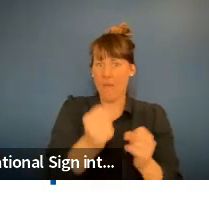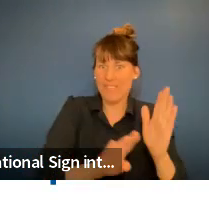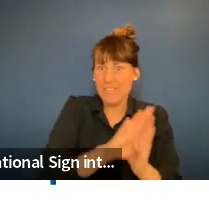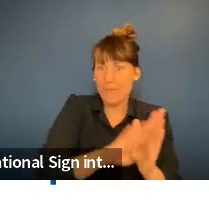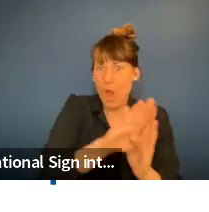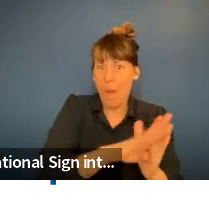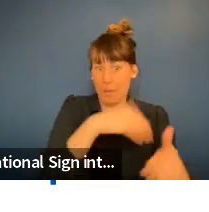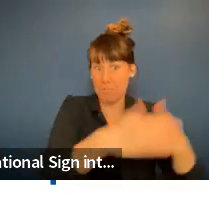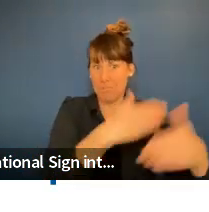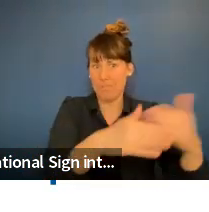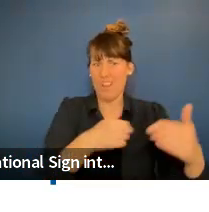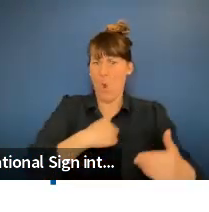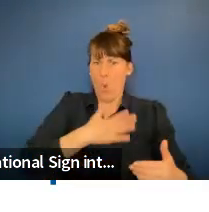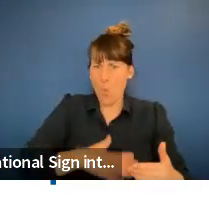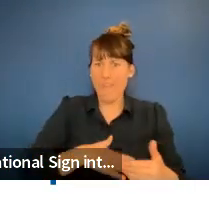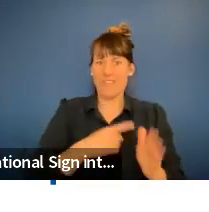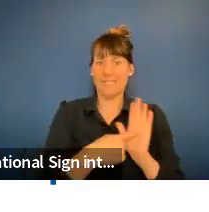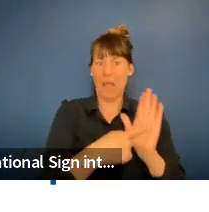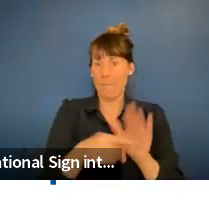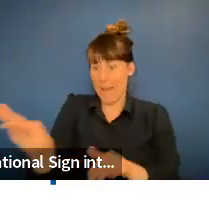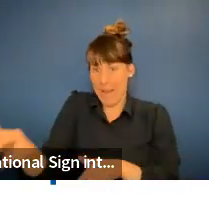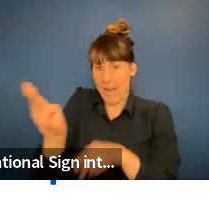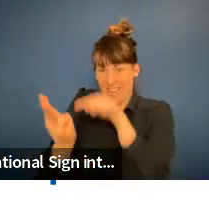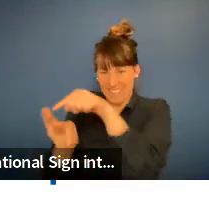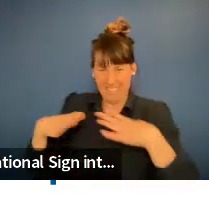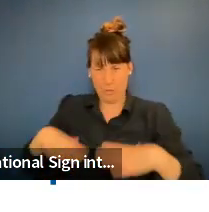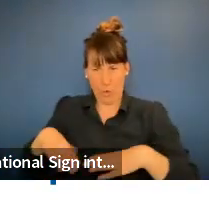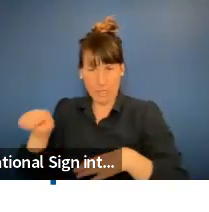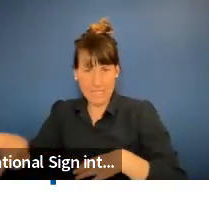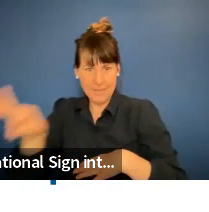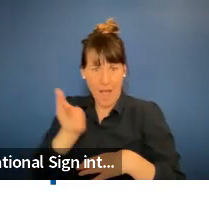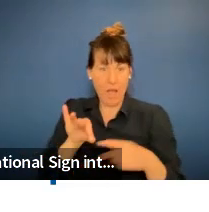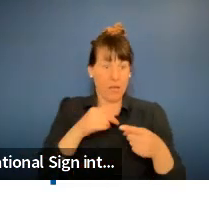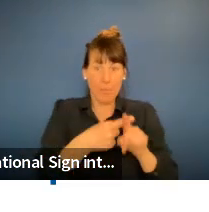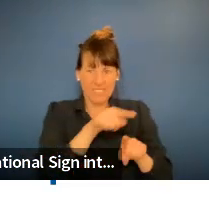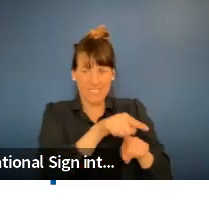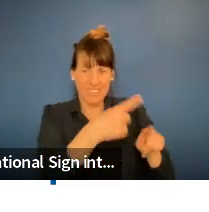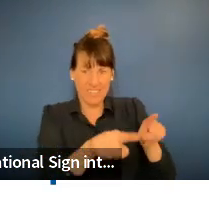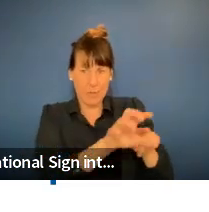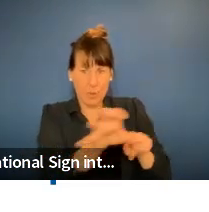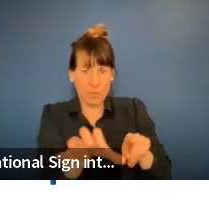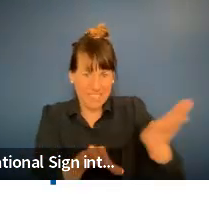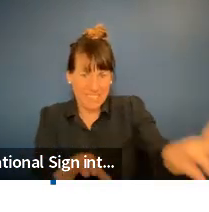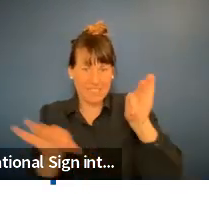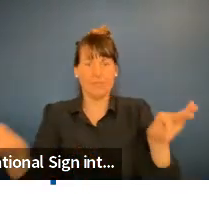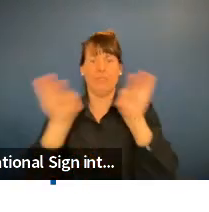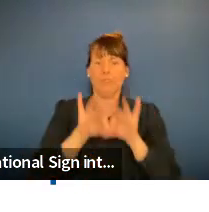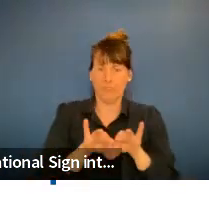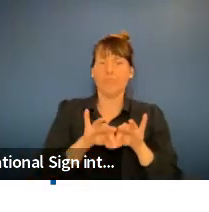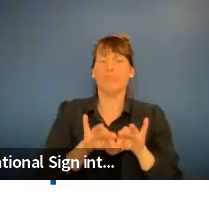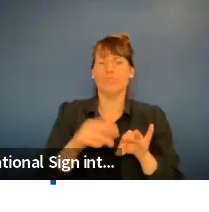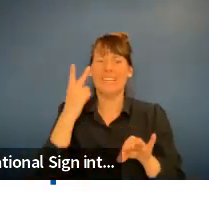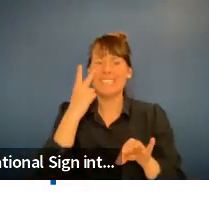involved understanding who are the stakeholders, who are the users, who are the providers, what are the different